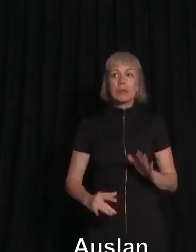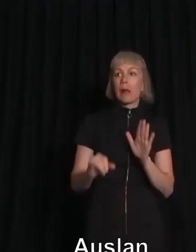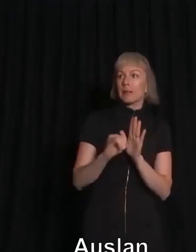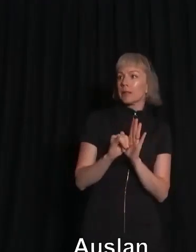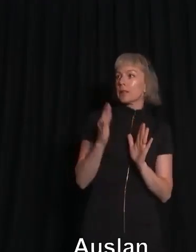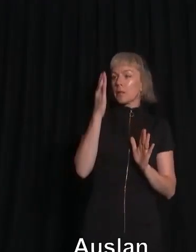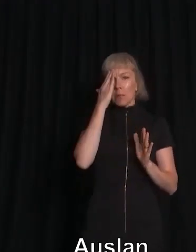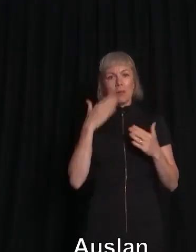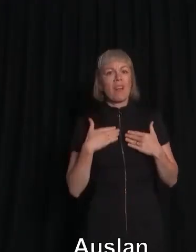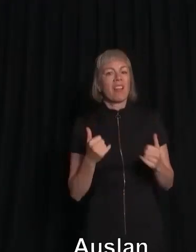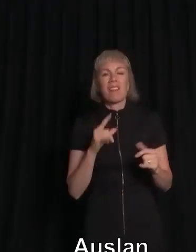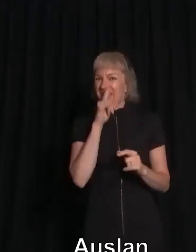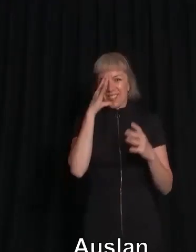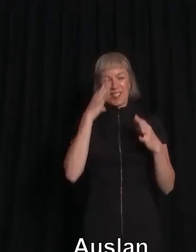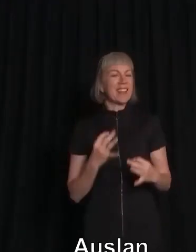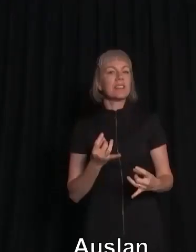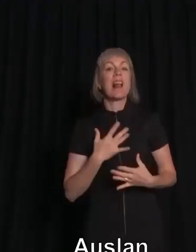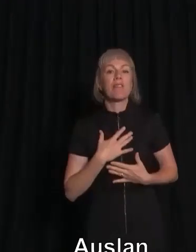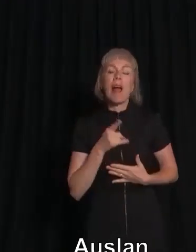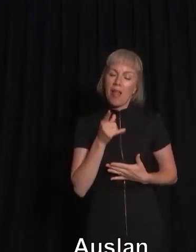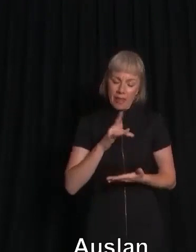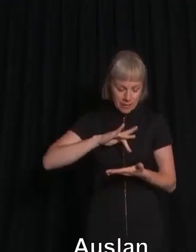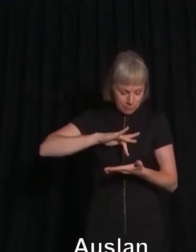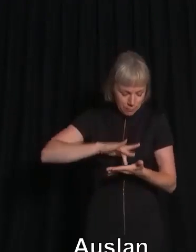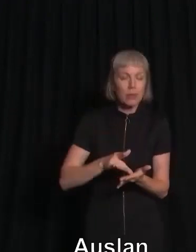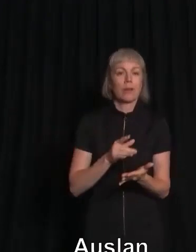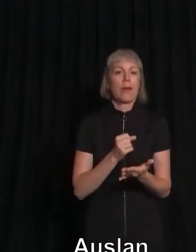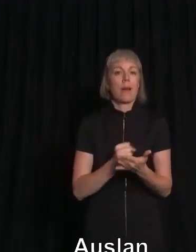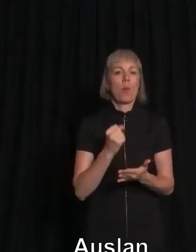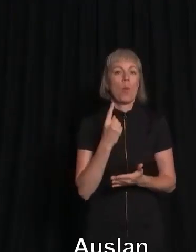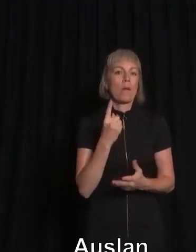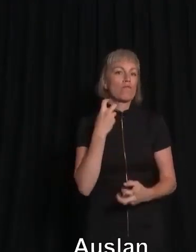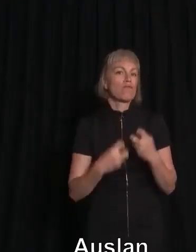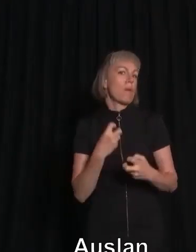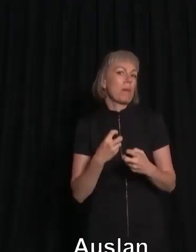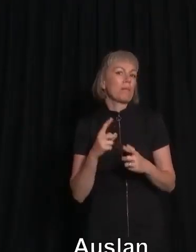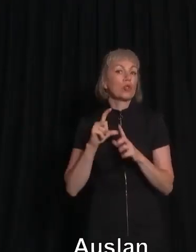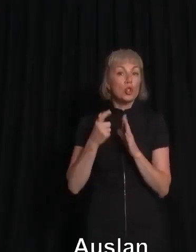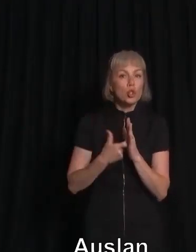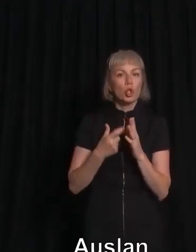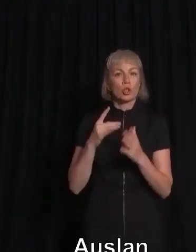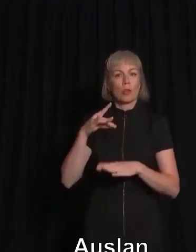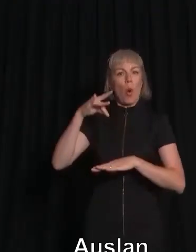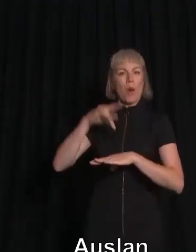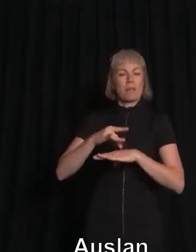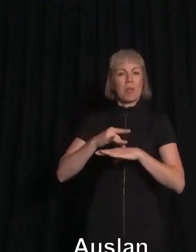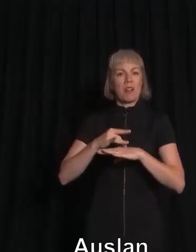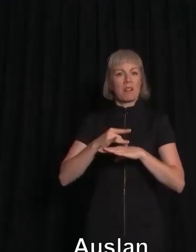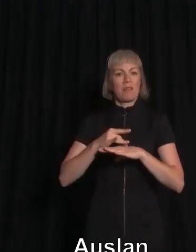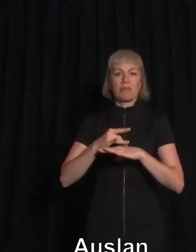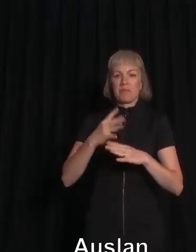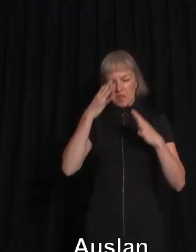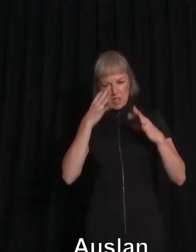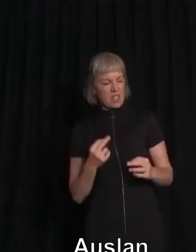that is like the core problem of the medicalization and pathologization. It as well leads, as Chrysler